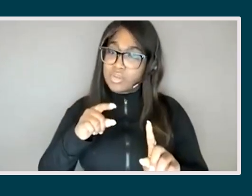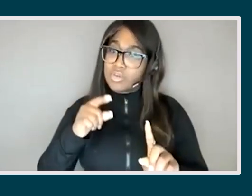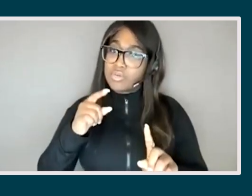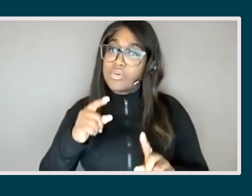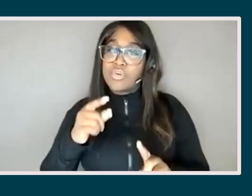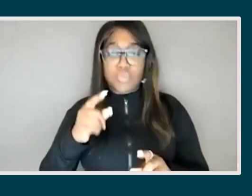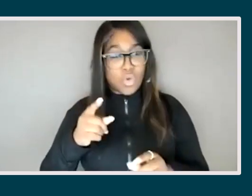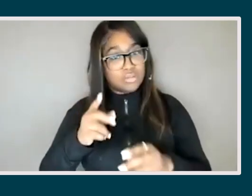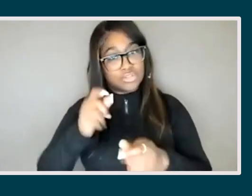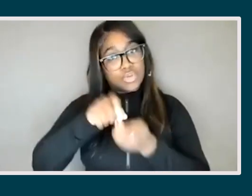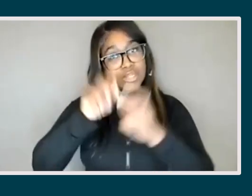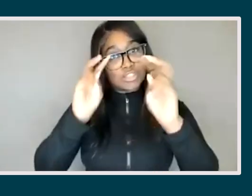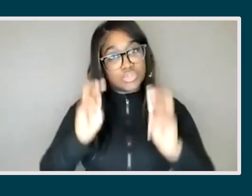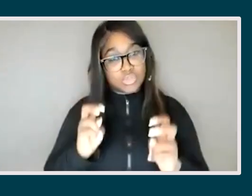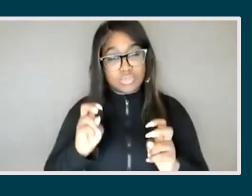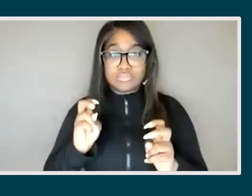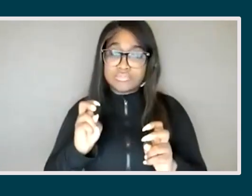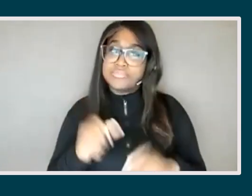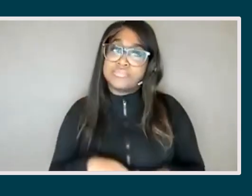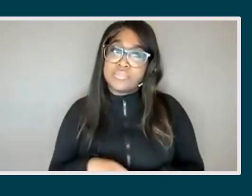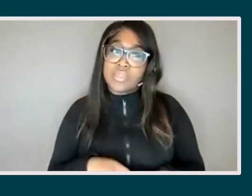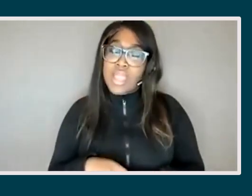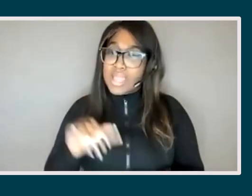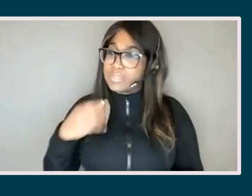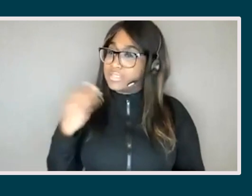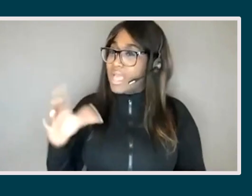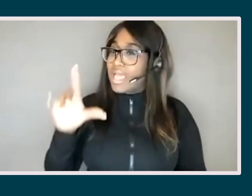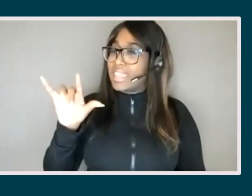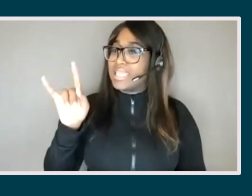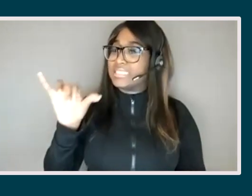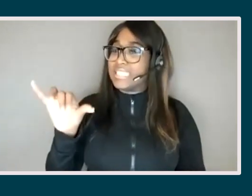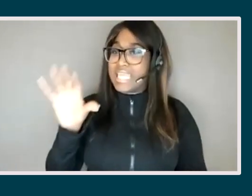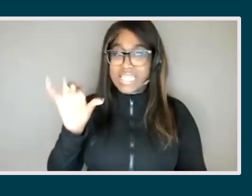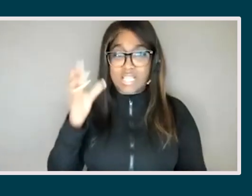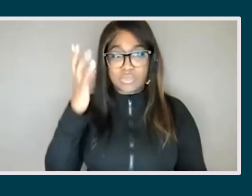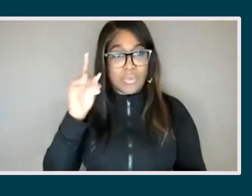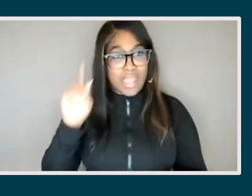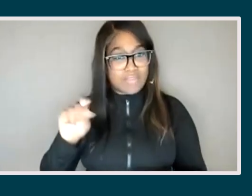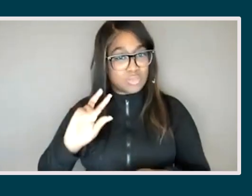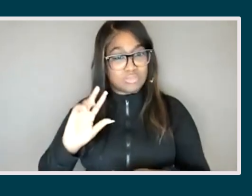have to take a stand. My way